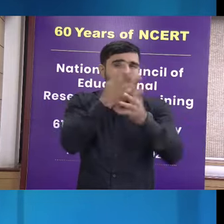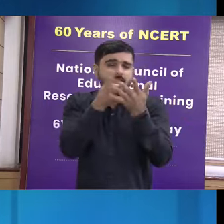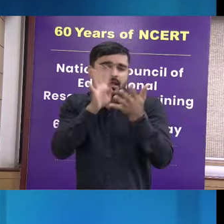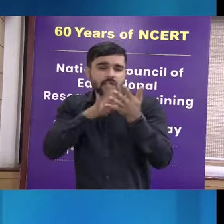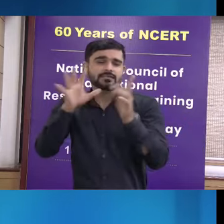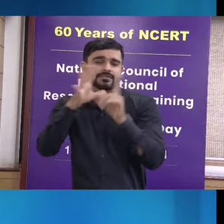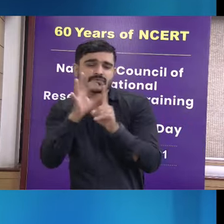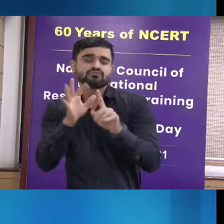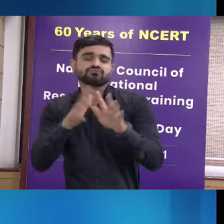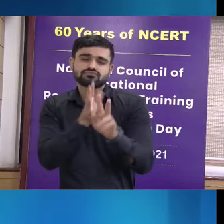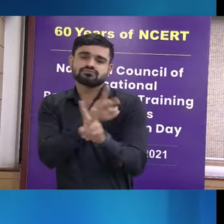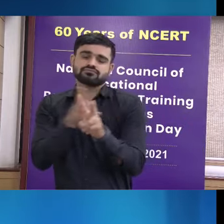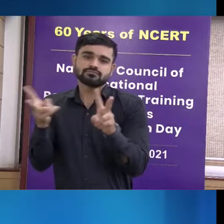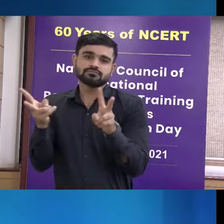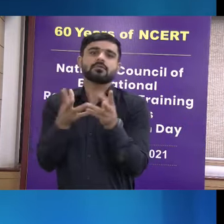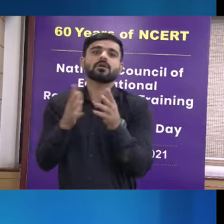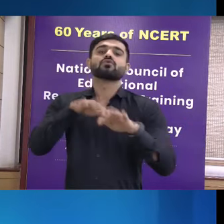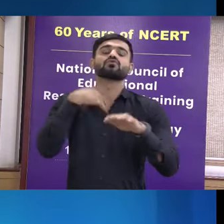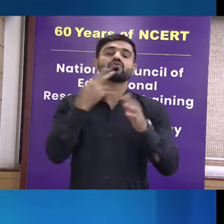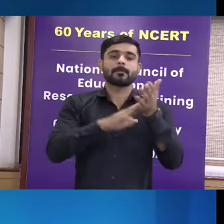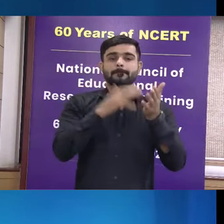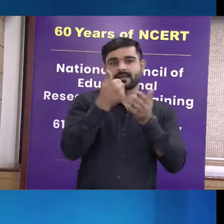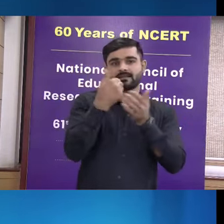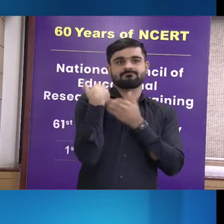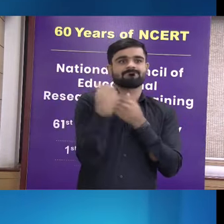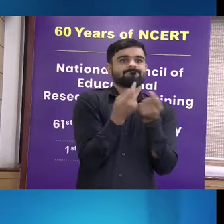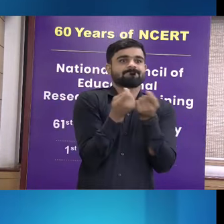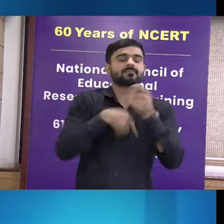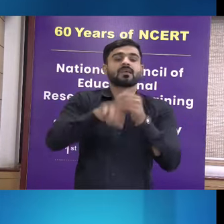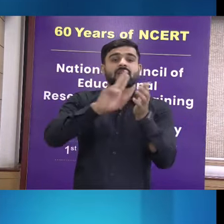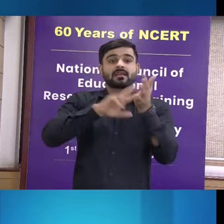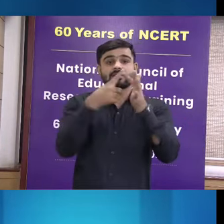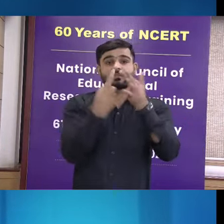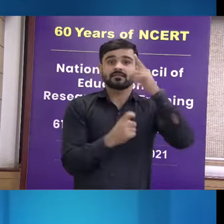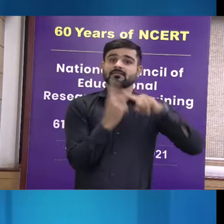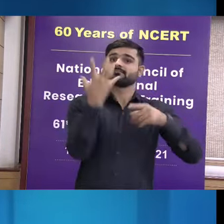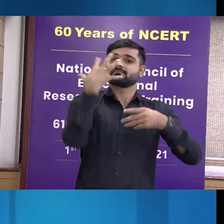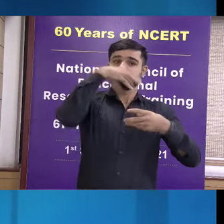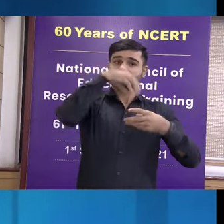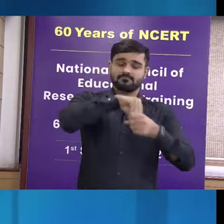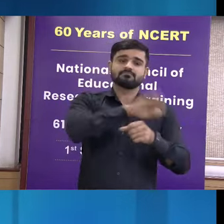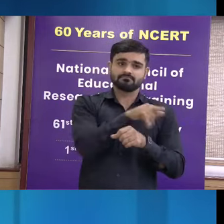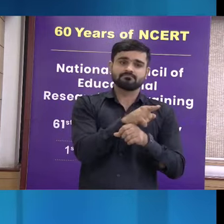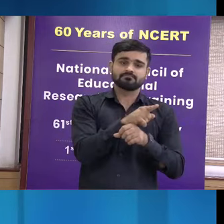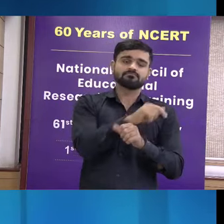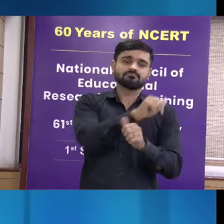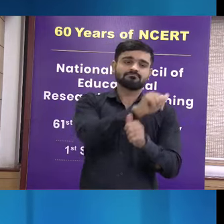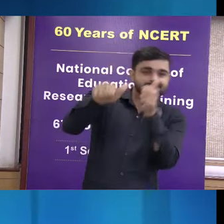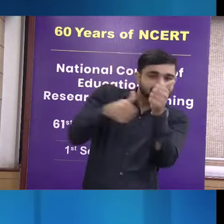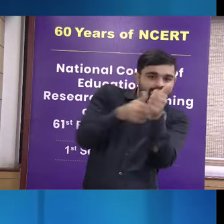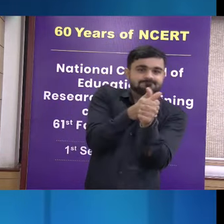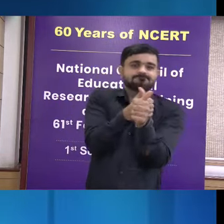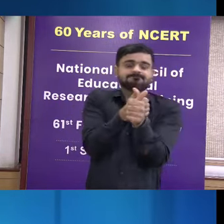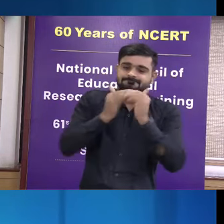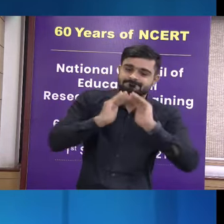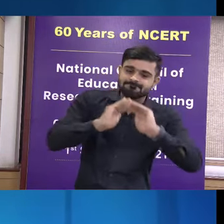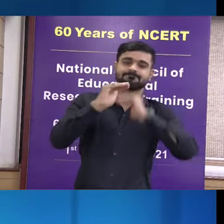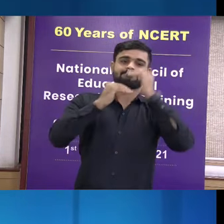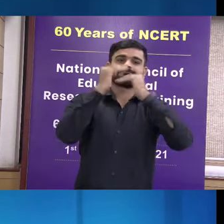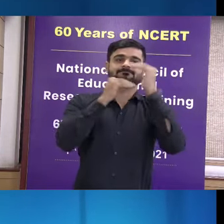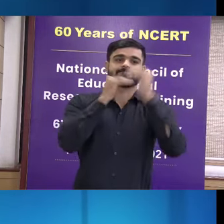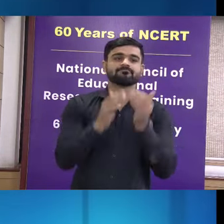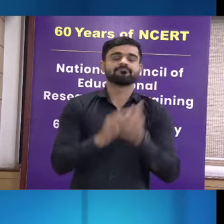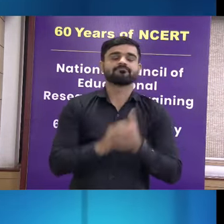been undertaken by the ministry. NCERT has been really the backbone in helping to develop all